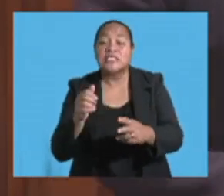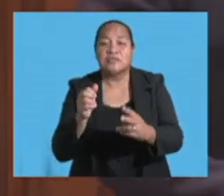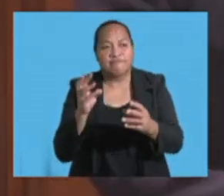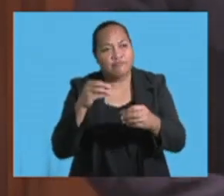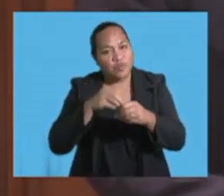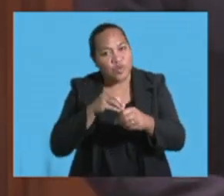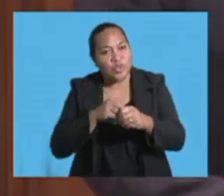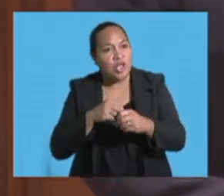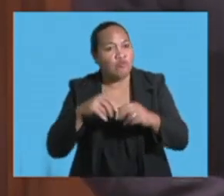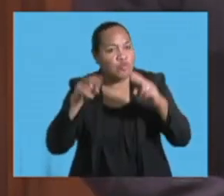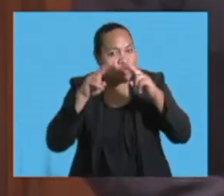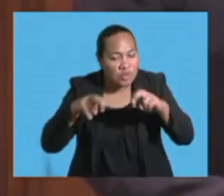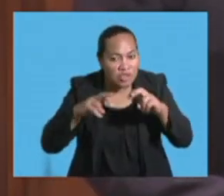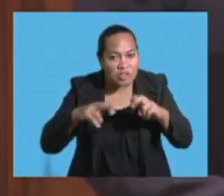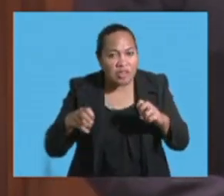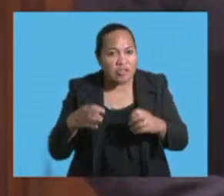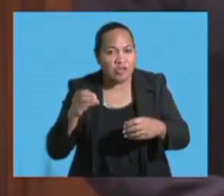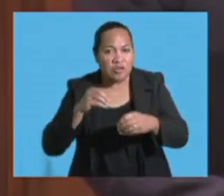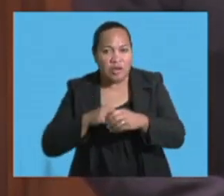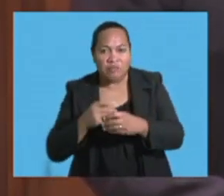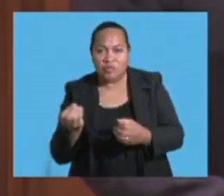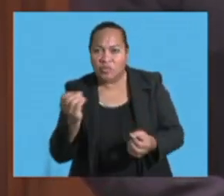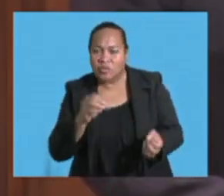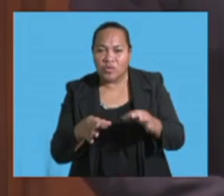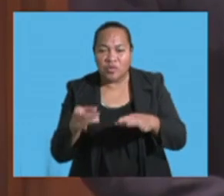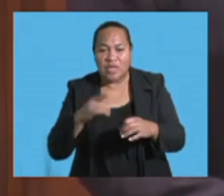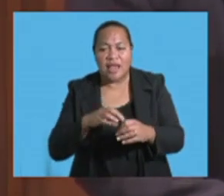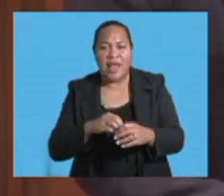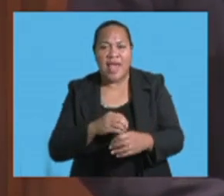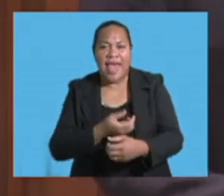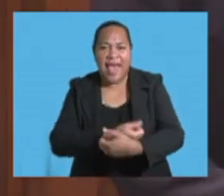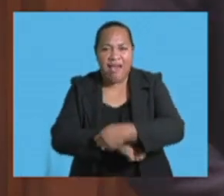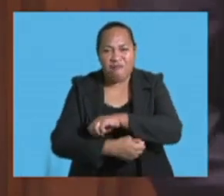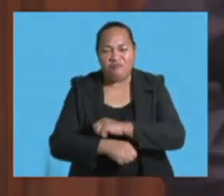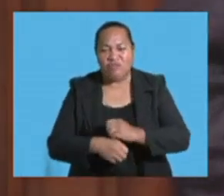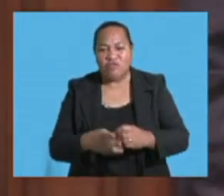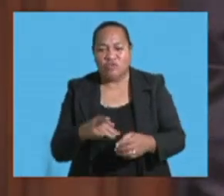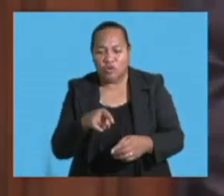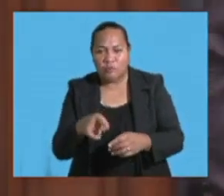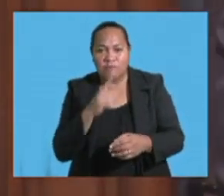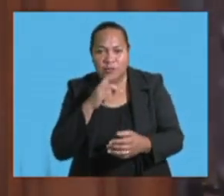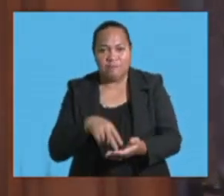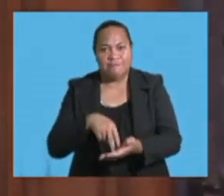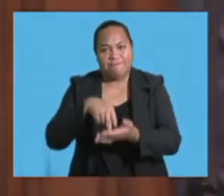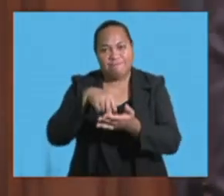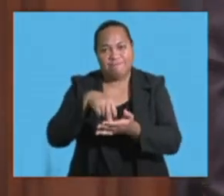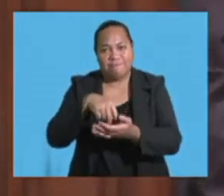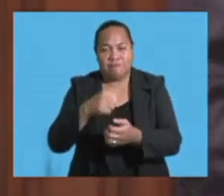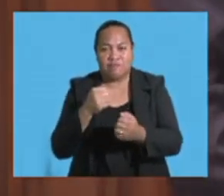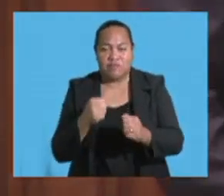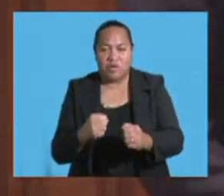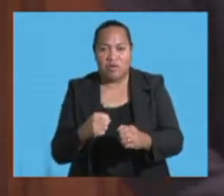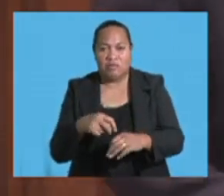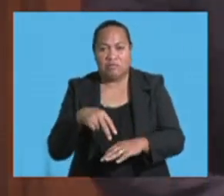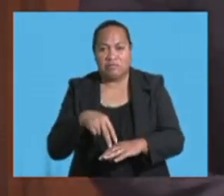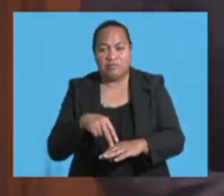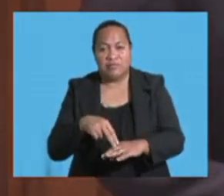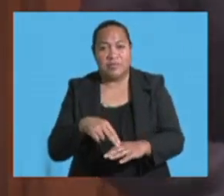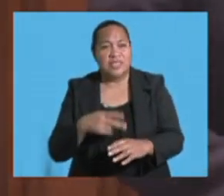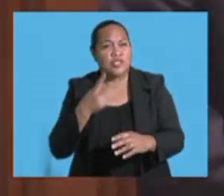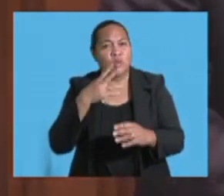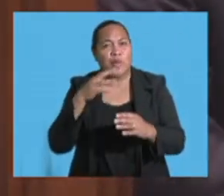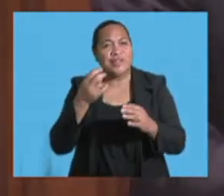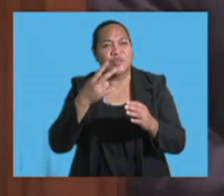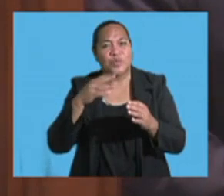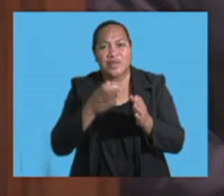soil conservation and efforts to stabilize the farming economy. Madam Speaker, according to the 2020